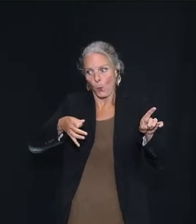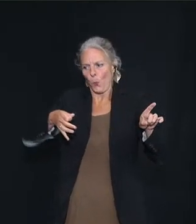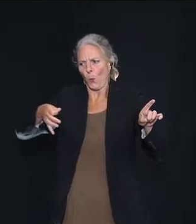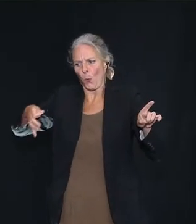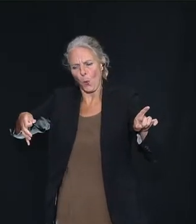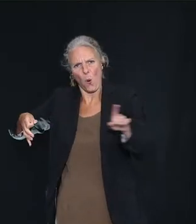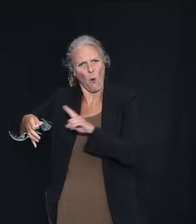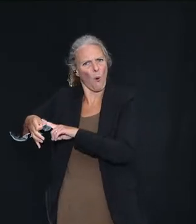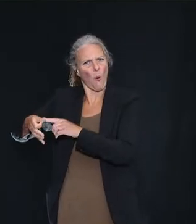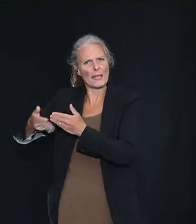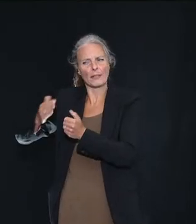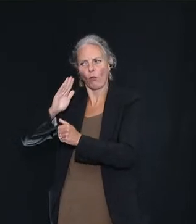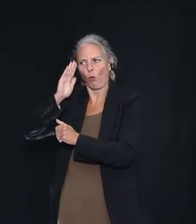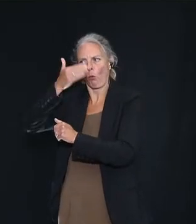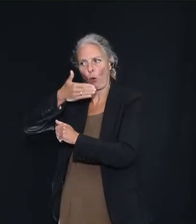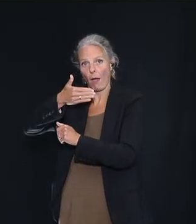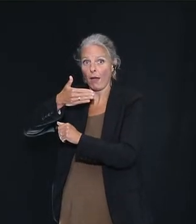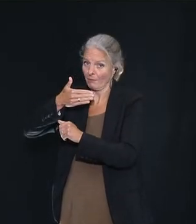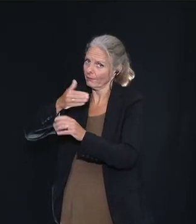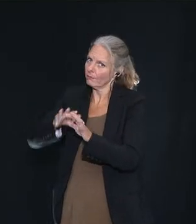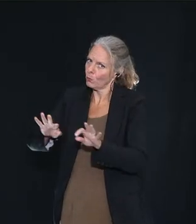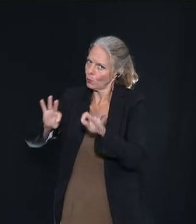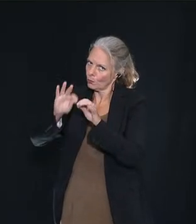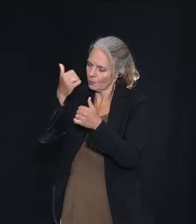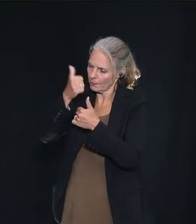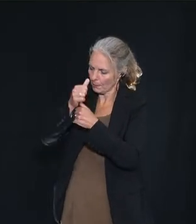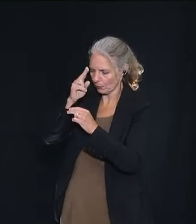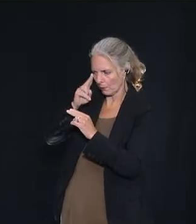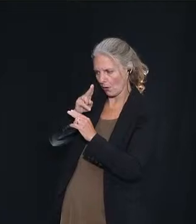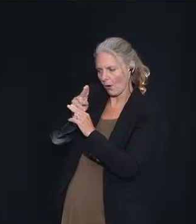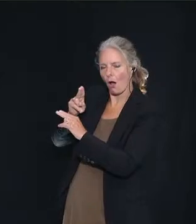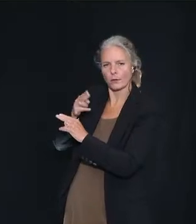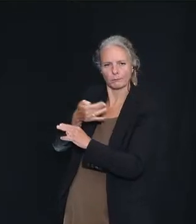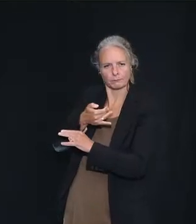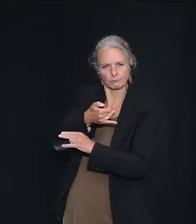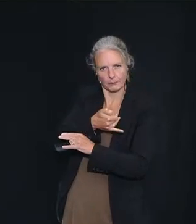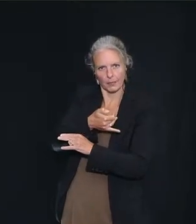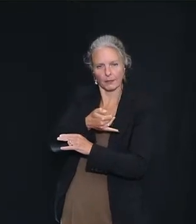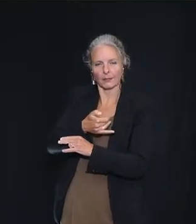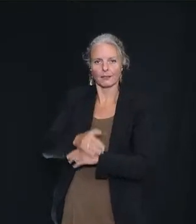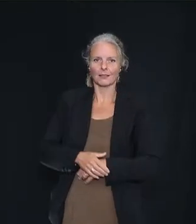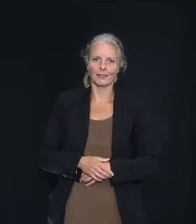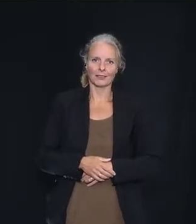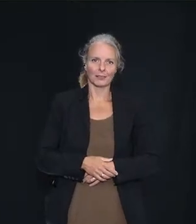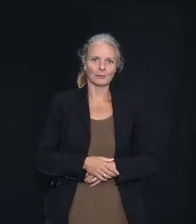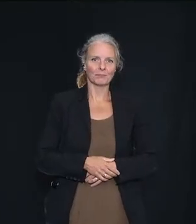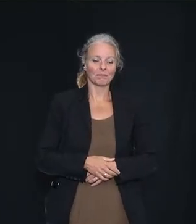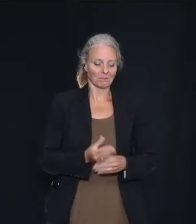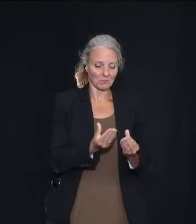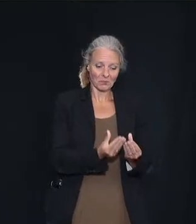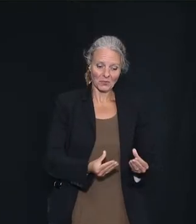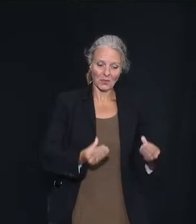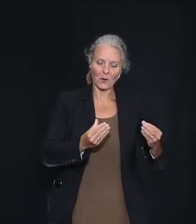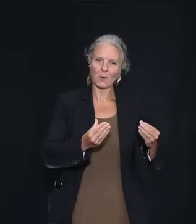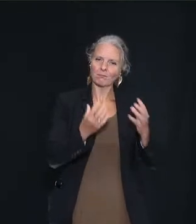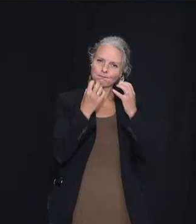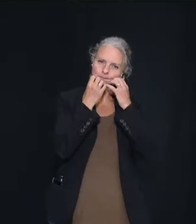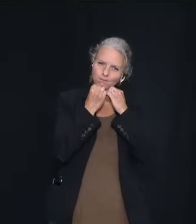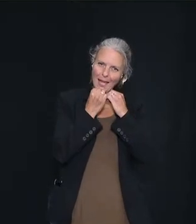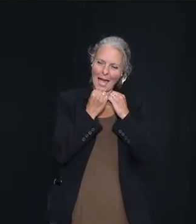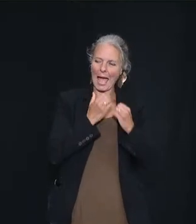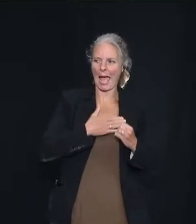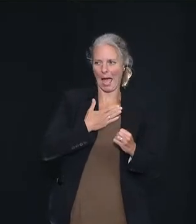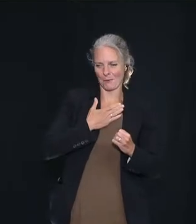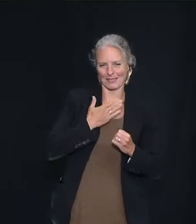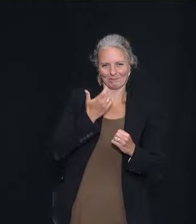forget them, but it's important to think of them. And I'm pleased that she began with the kulik, which I am also familiar with. So